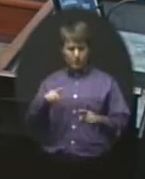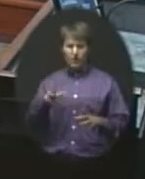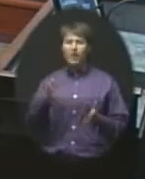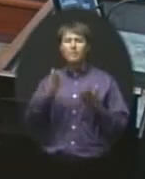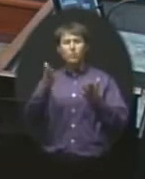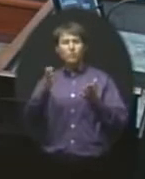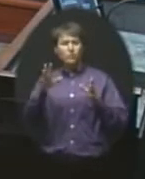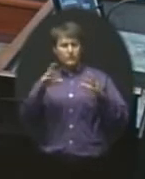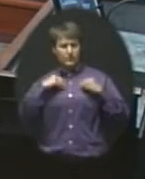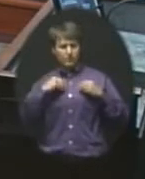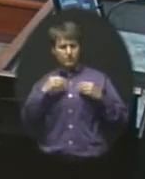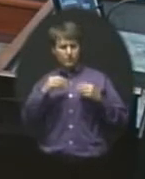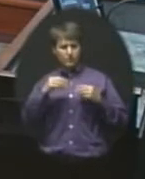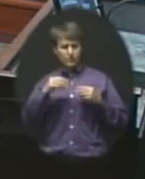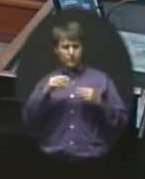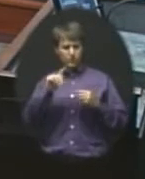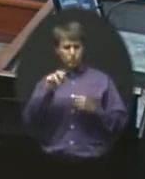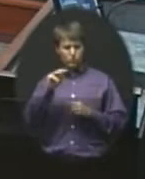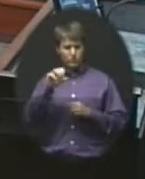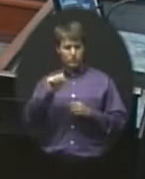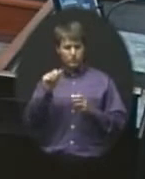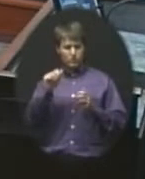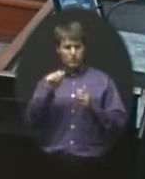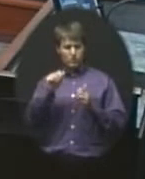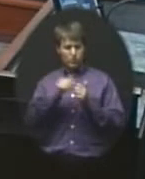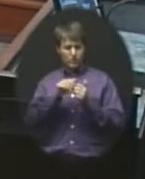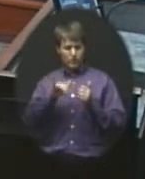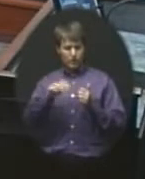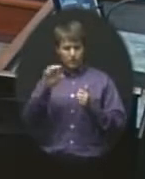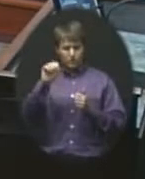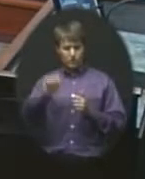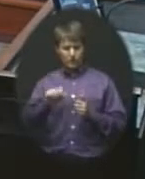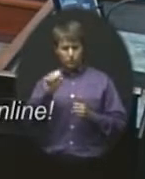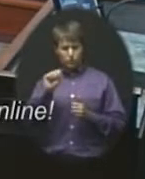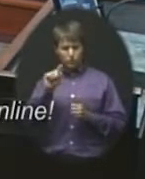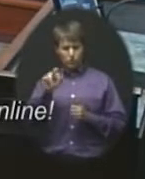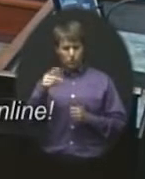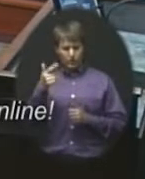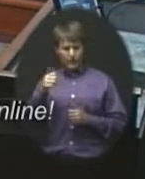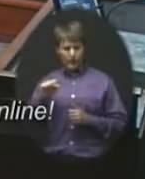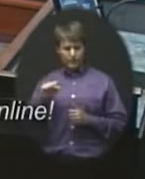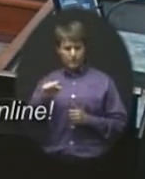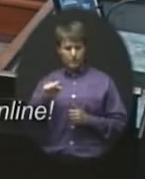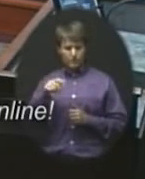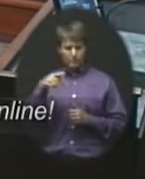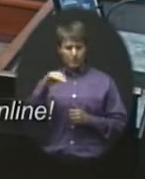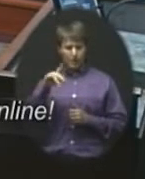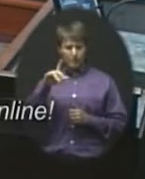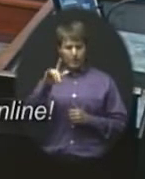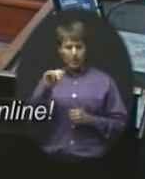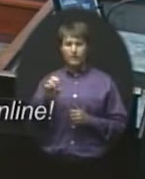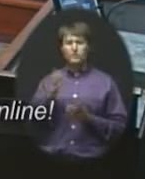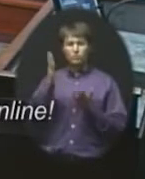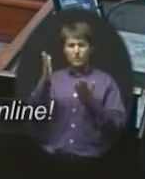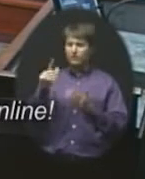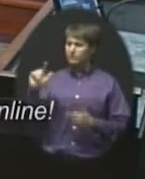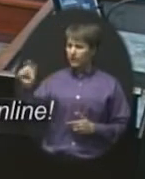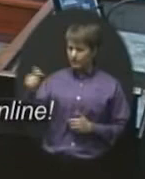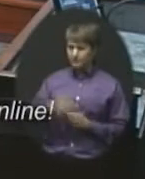accept the terms of the encroachment agreement with Southern Star Gas Pipeline as presented. Second.